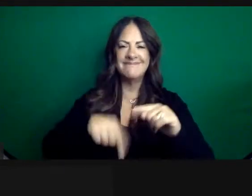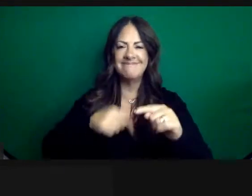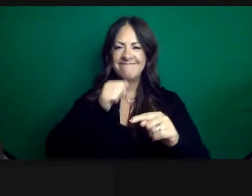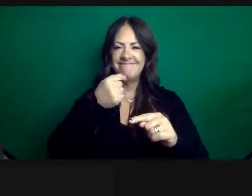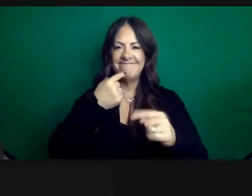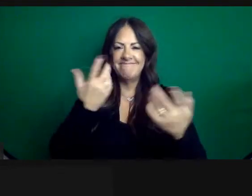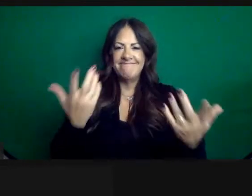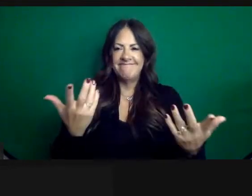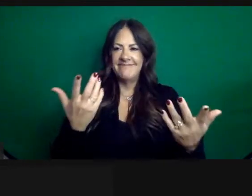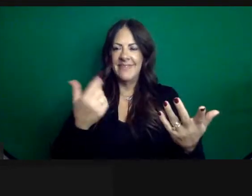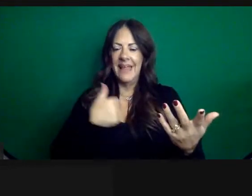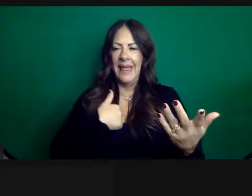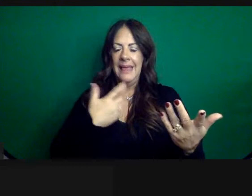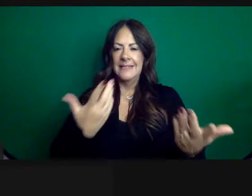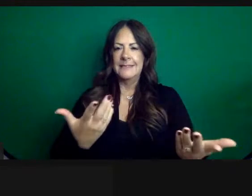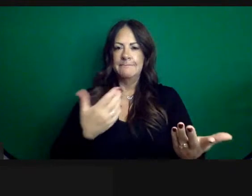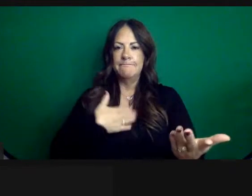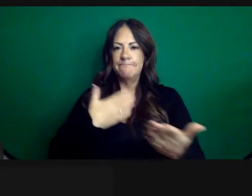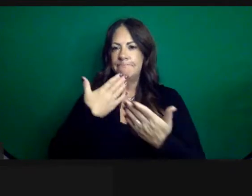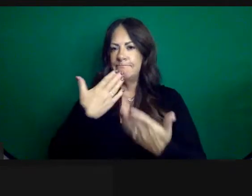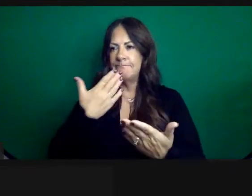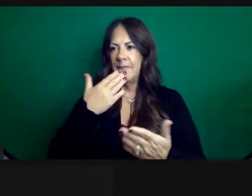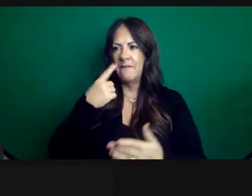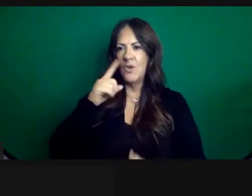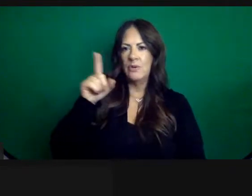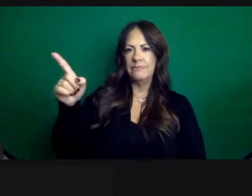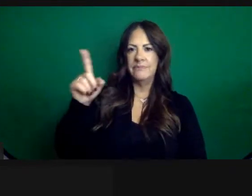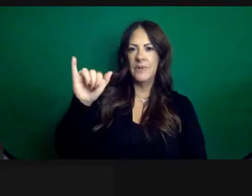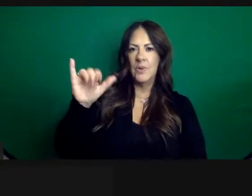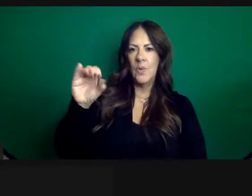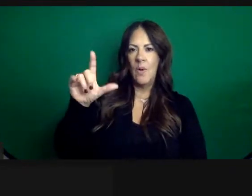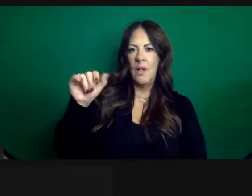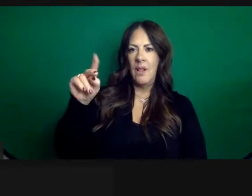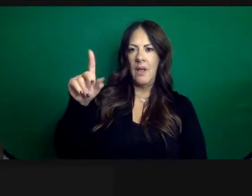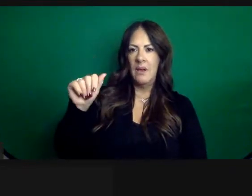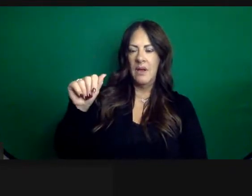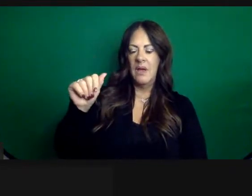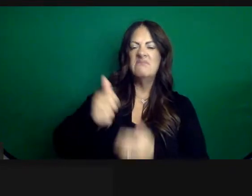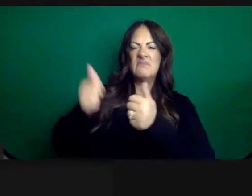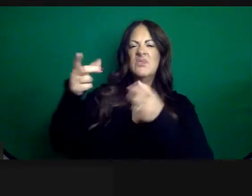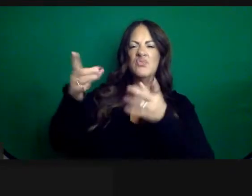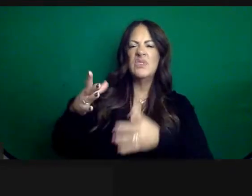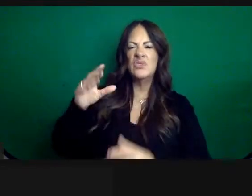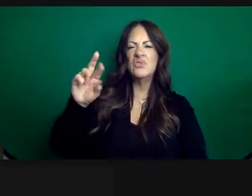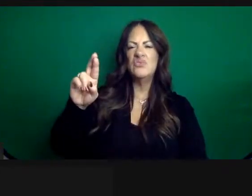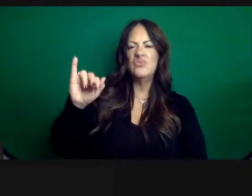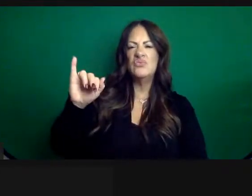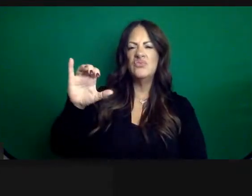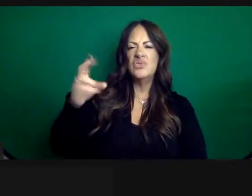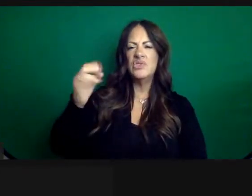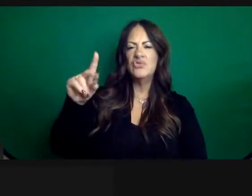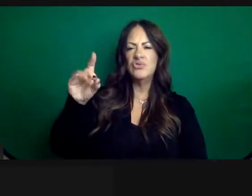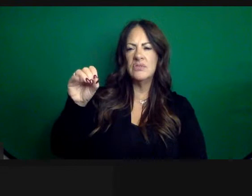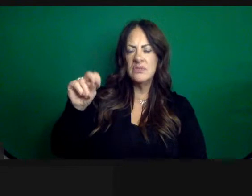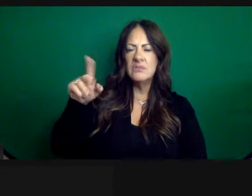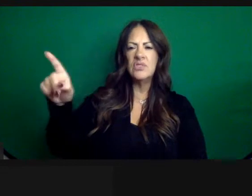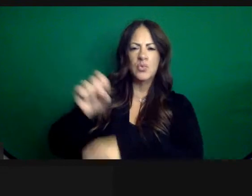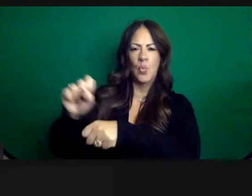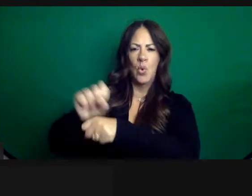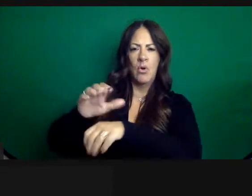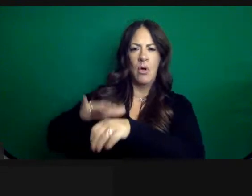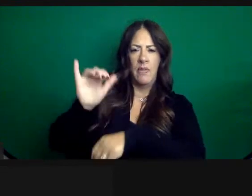this is where I'm so grateful for Secretary Richardson's work, as I and our team continue to work on sort